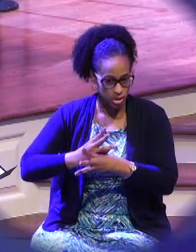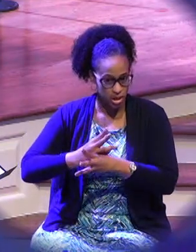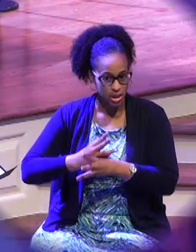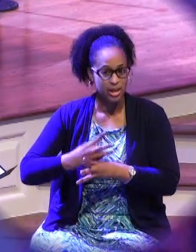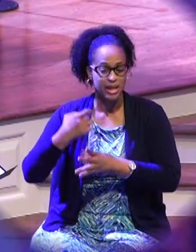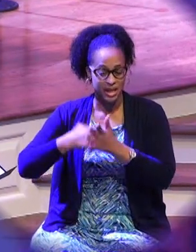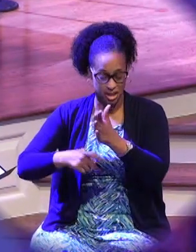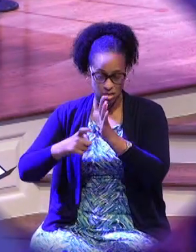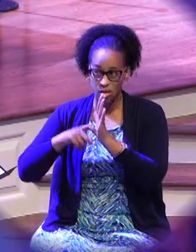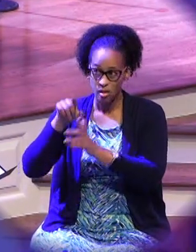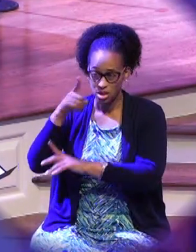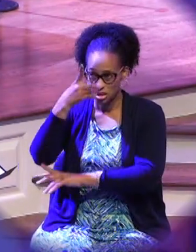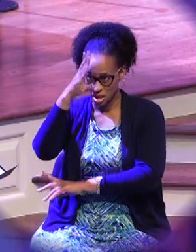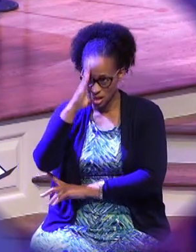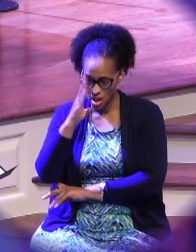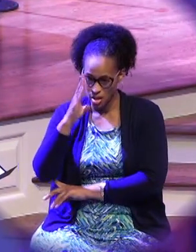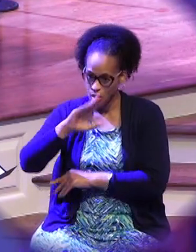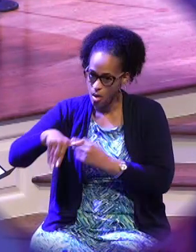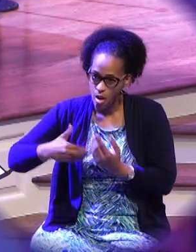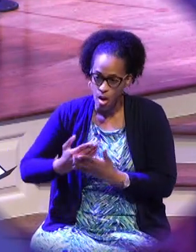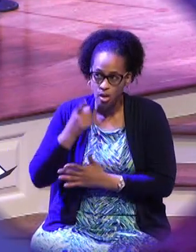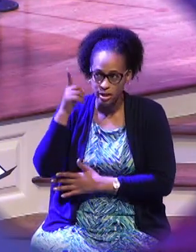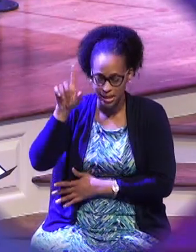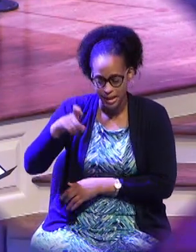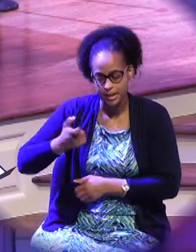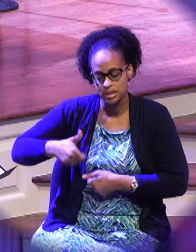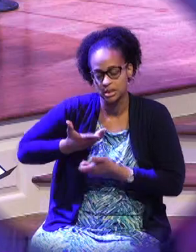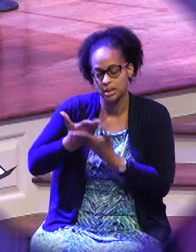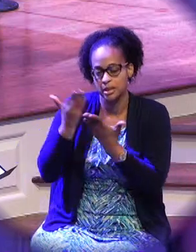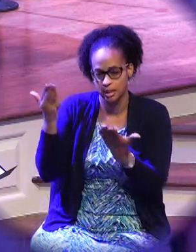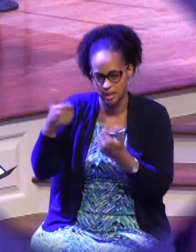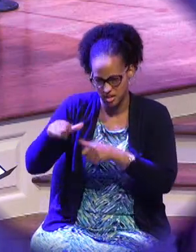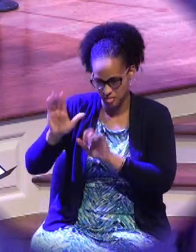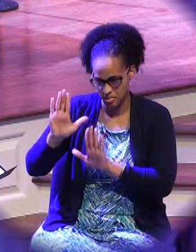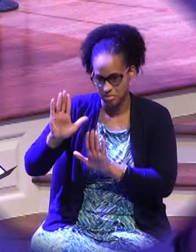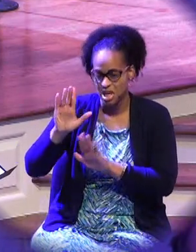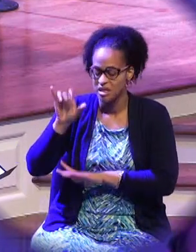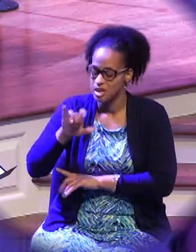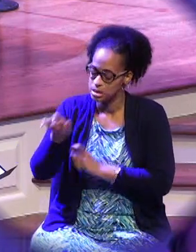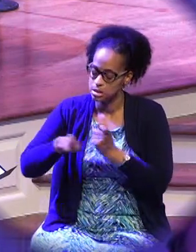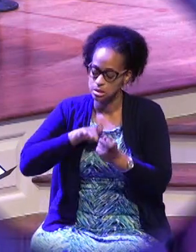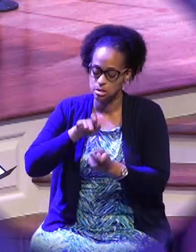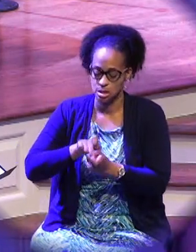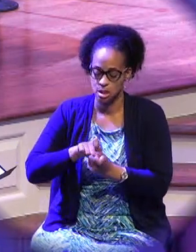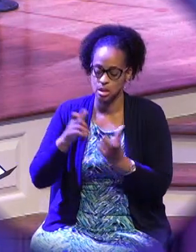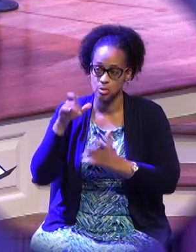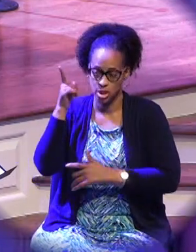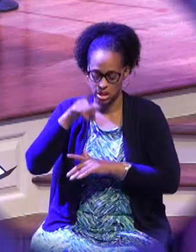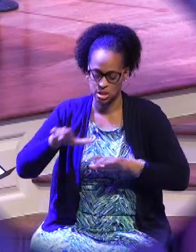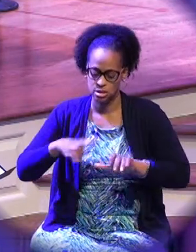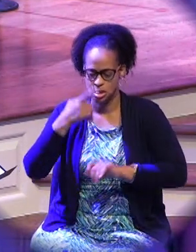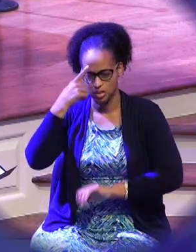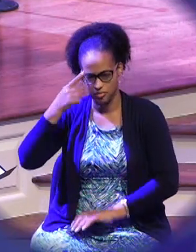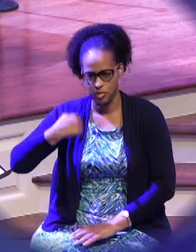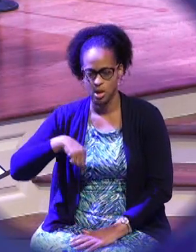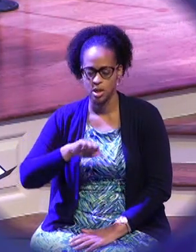costs God all he has to give. And that's exactly what he has done for